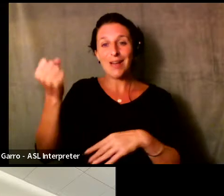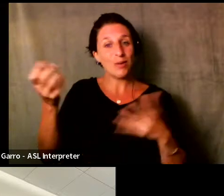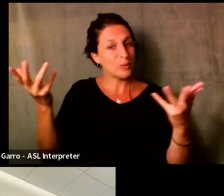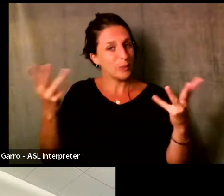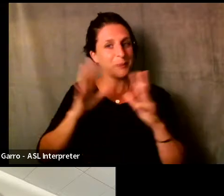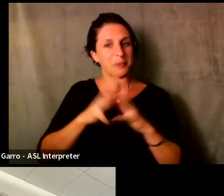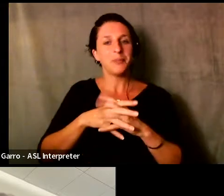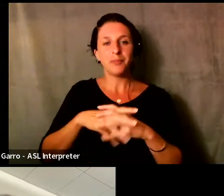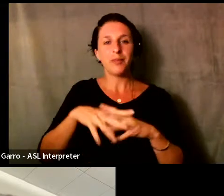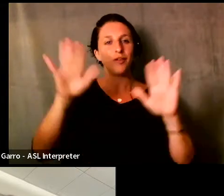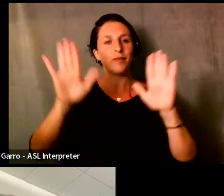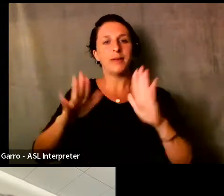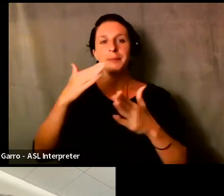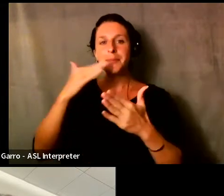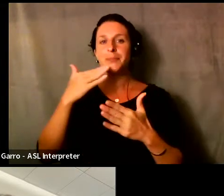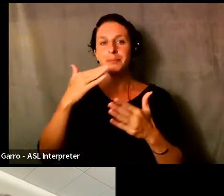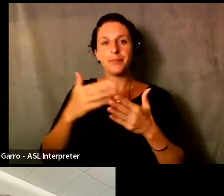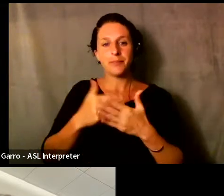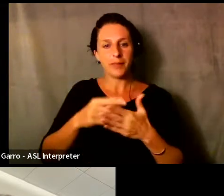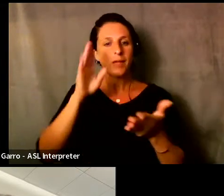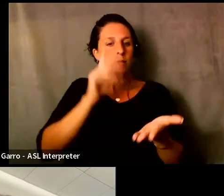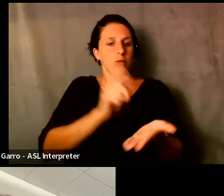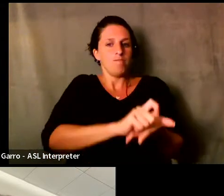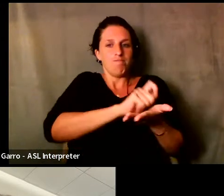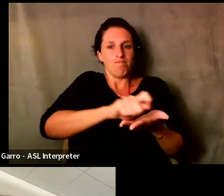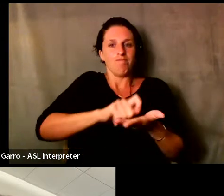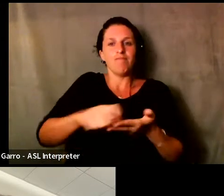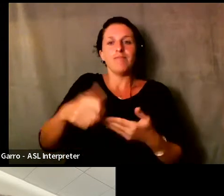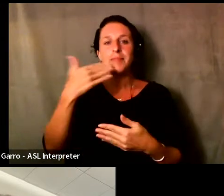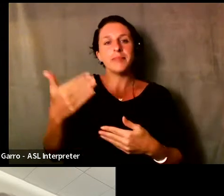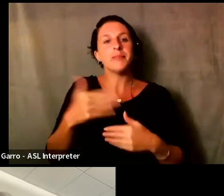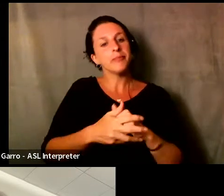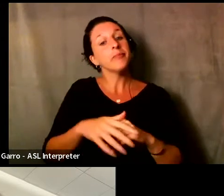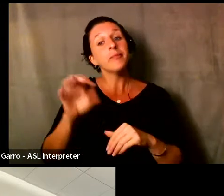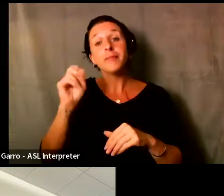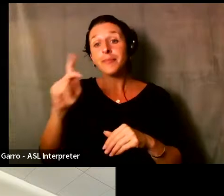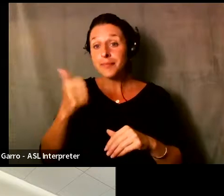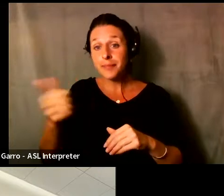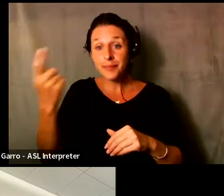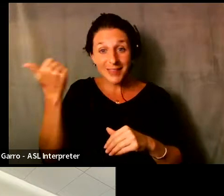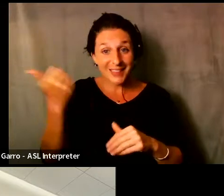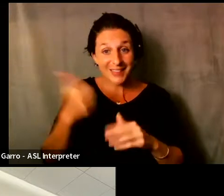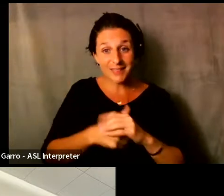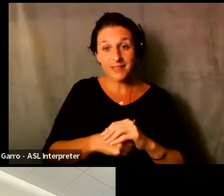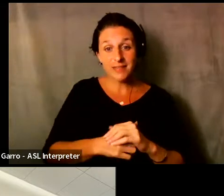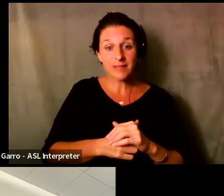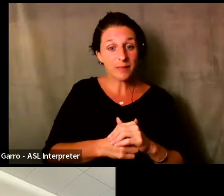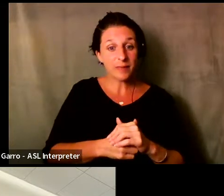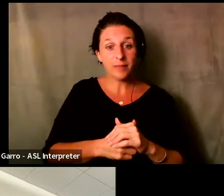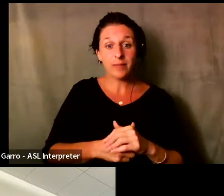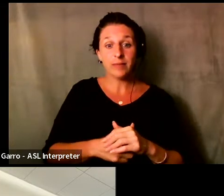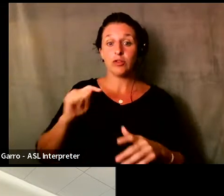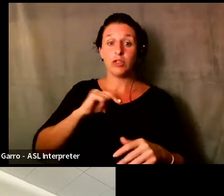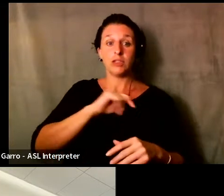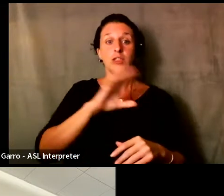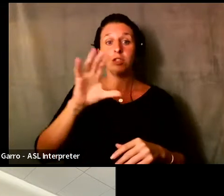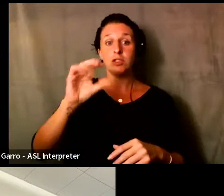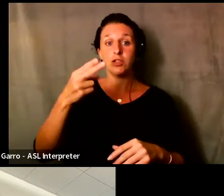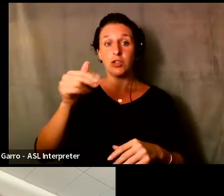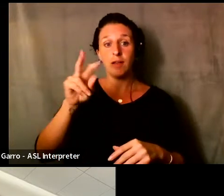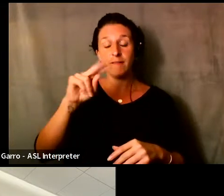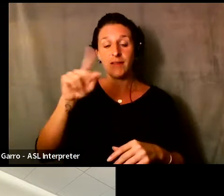you. I'll write that down. Thank you very much. Right, anybody else? Thanks. Trustee Chavez? Let me get the date